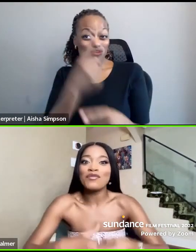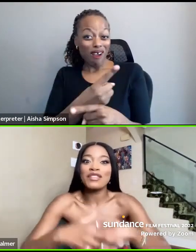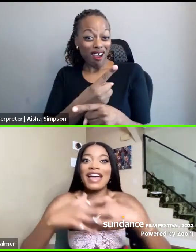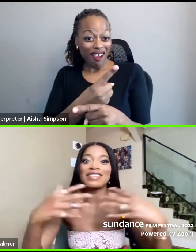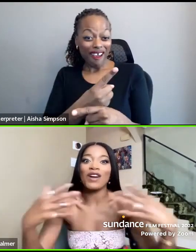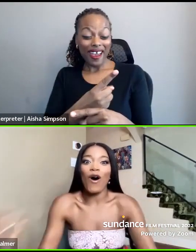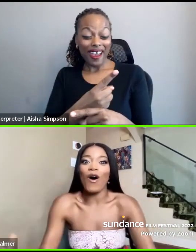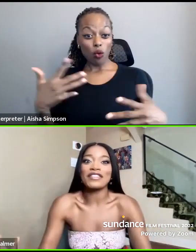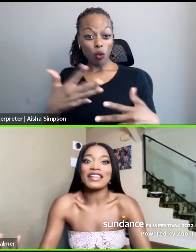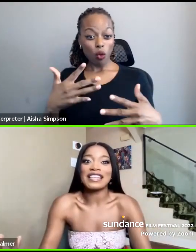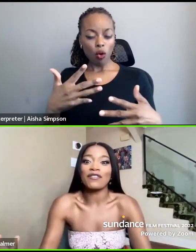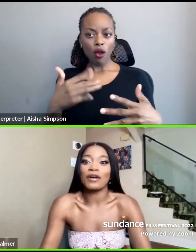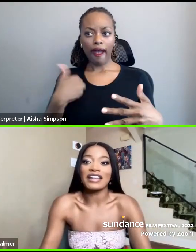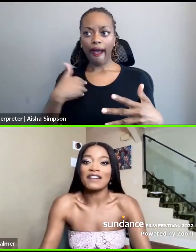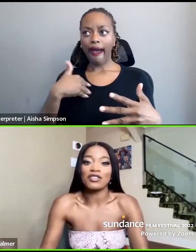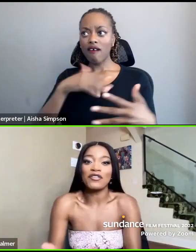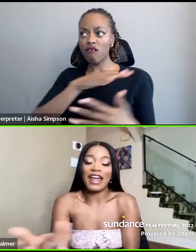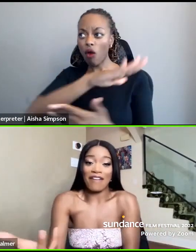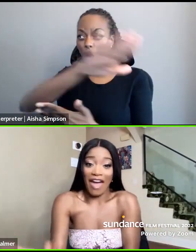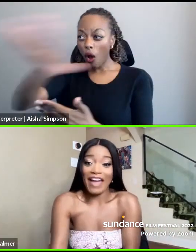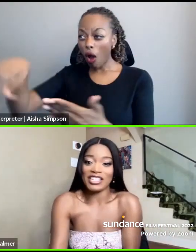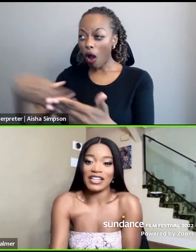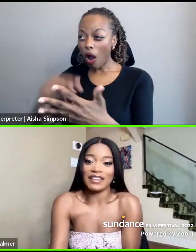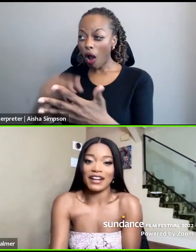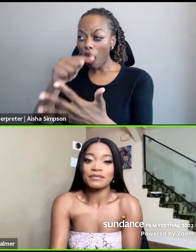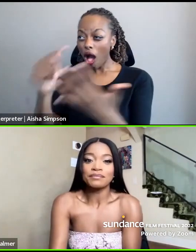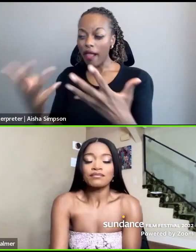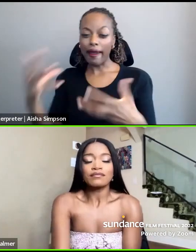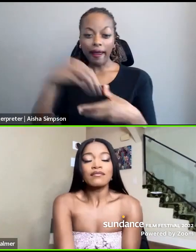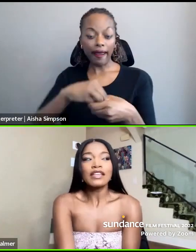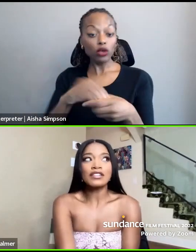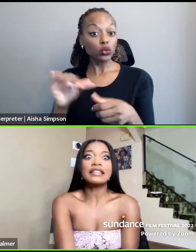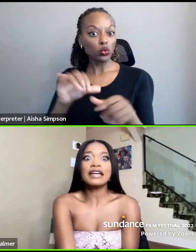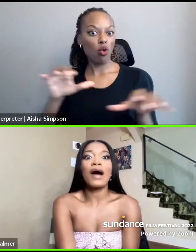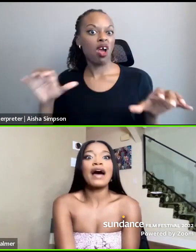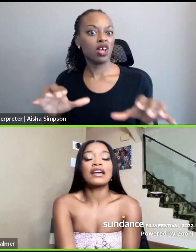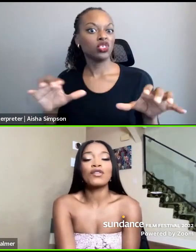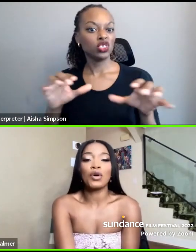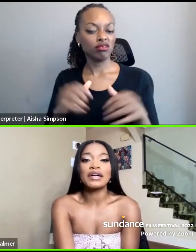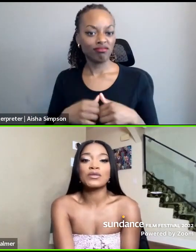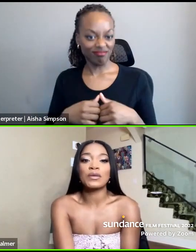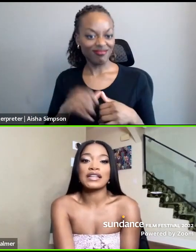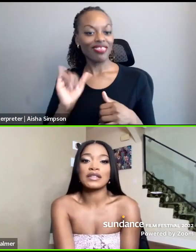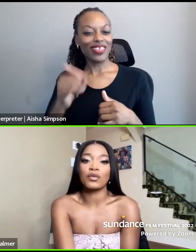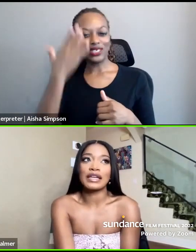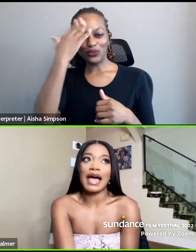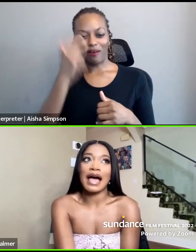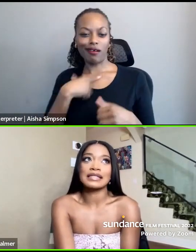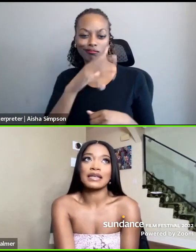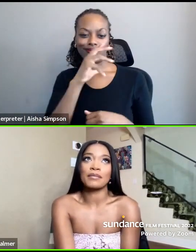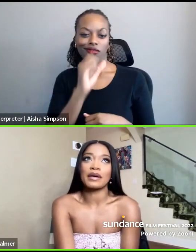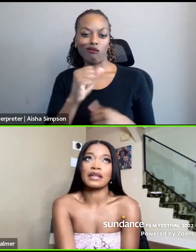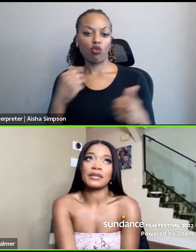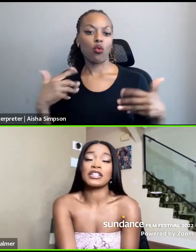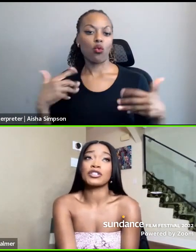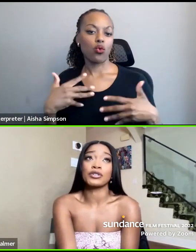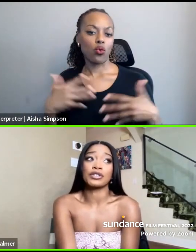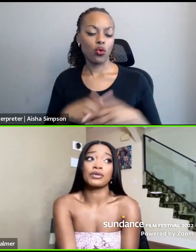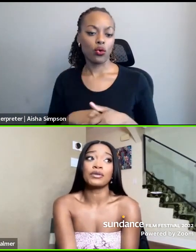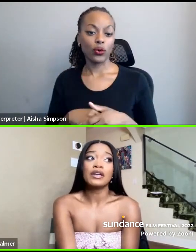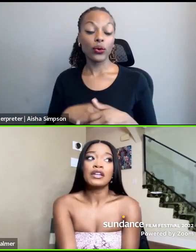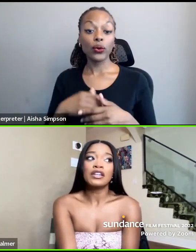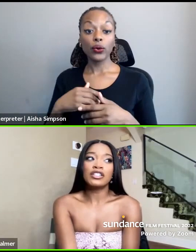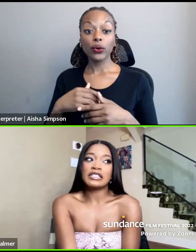kind of like a movie that has all the things that everyone loves. You're even going to have action in there. So I think that's why I love horror, is because it really has the